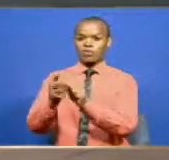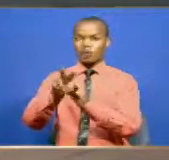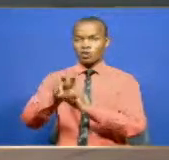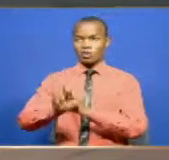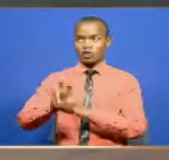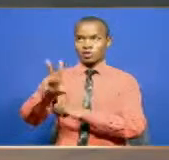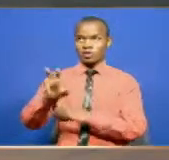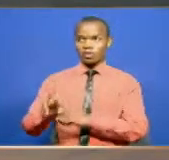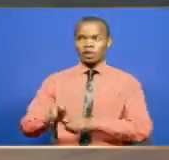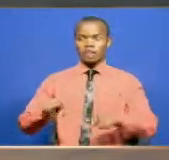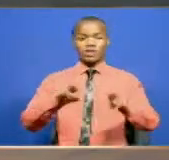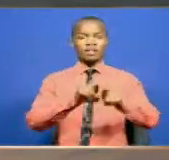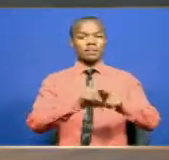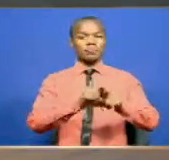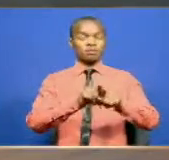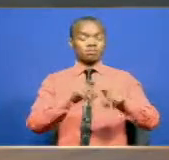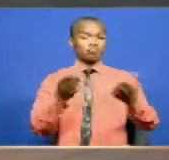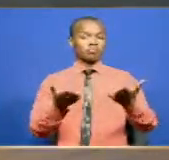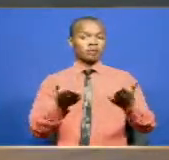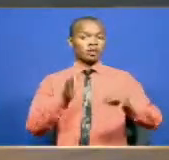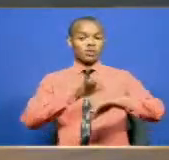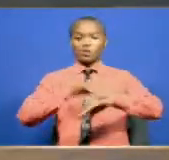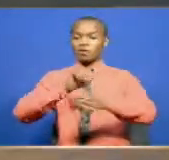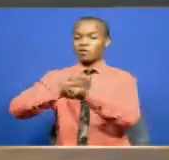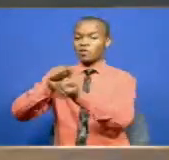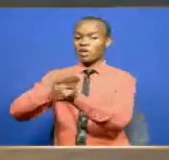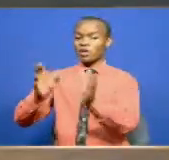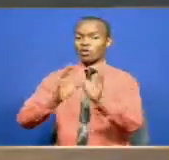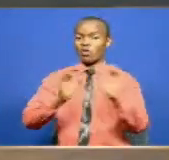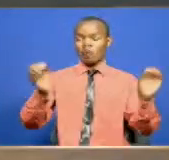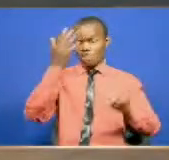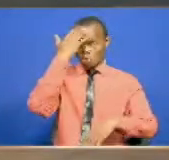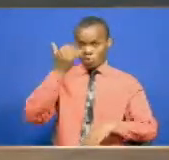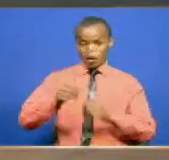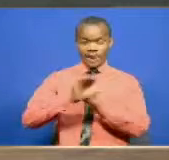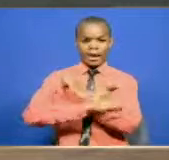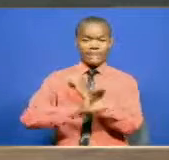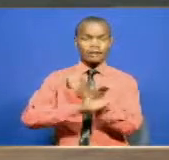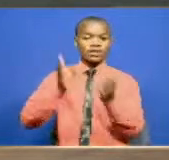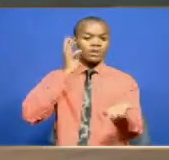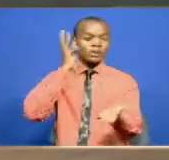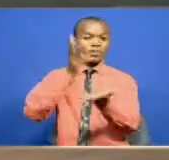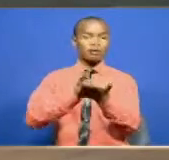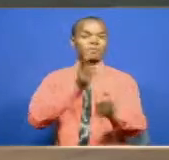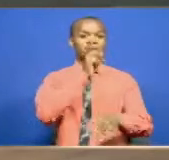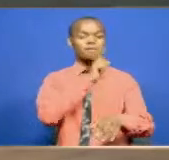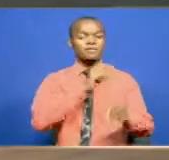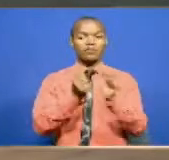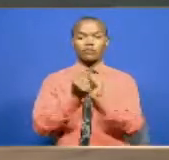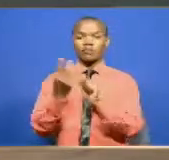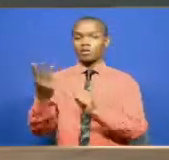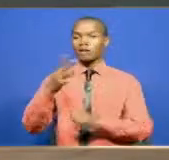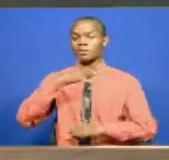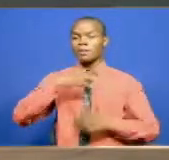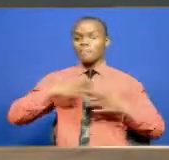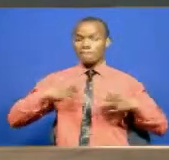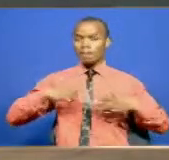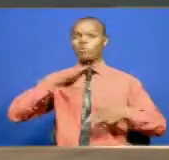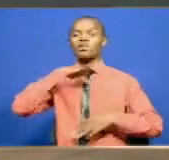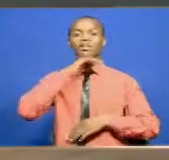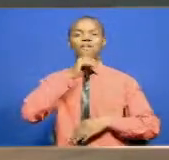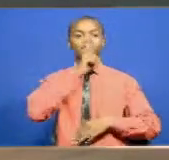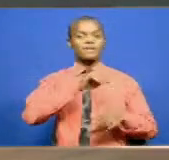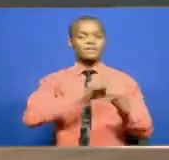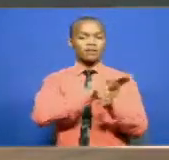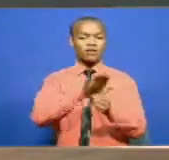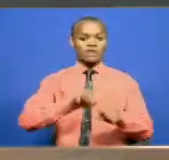It's indeed not a very good Friday because the country witnessed 14 fatalities from the COVID-19 disease,